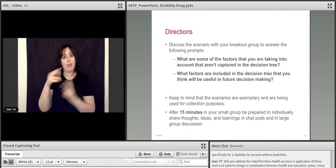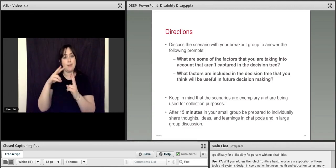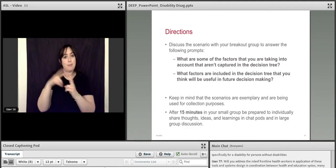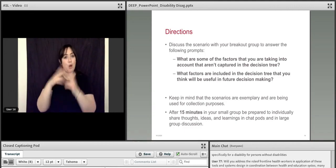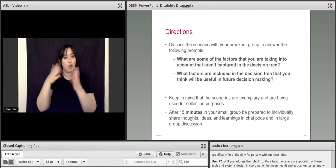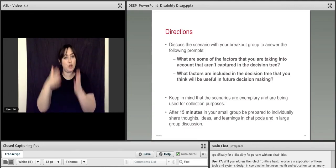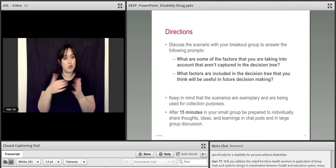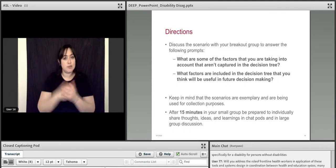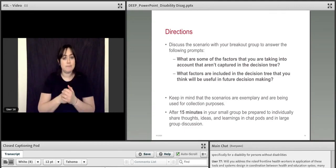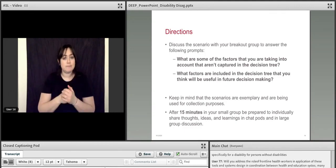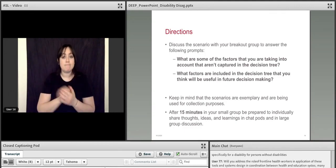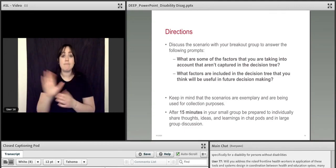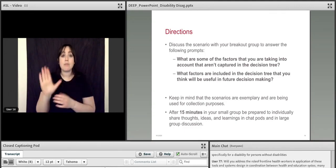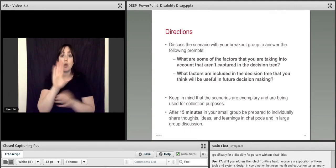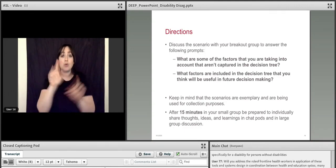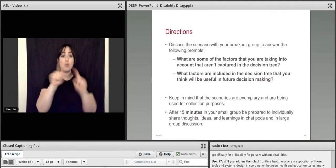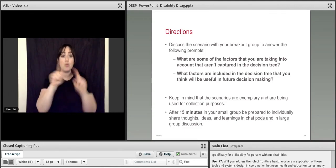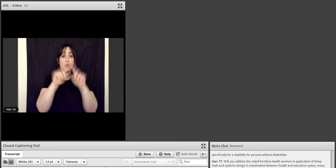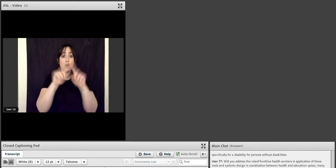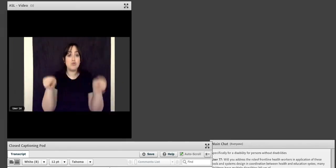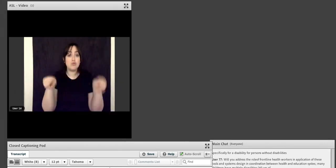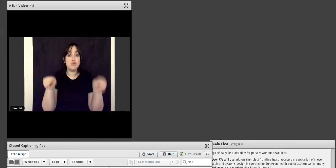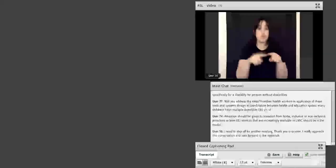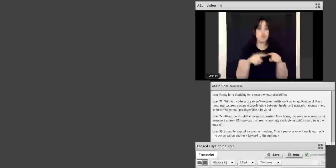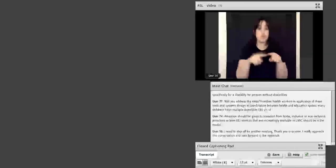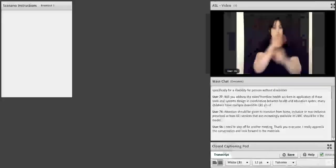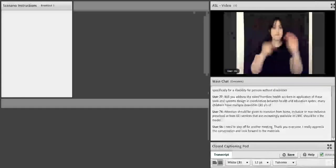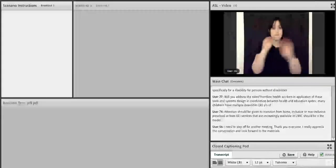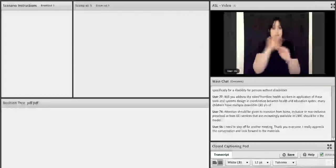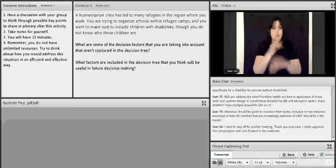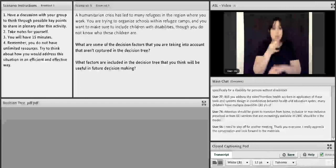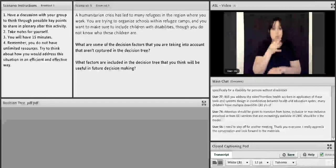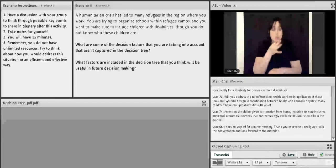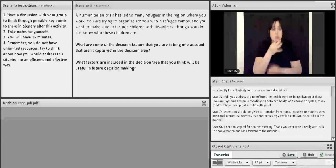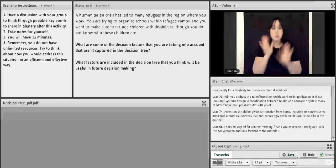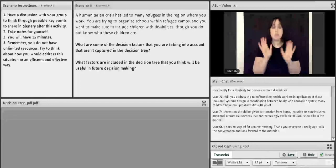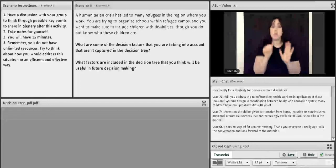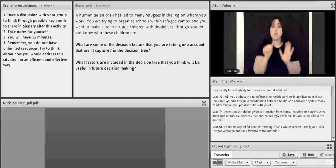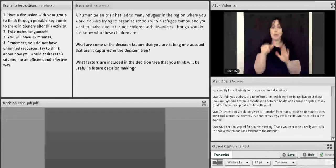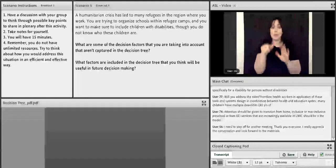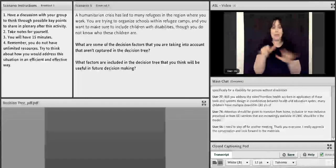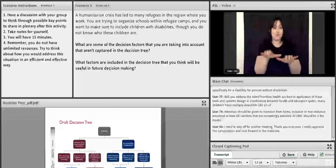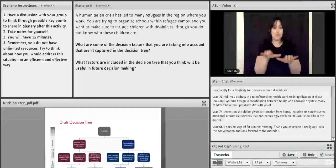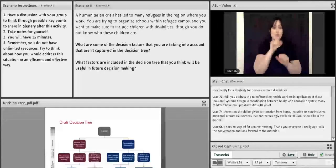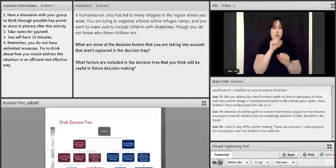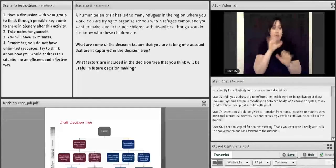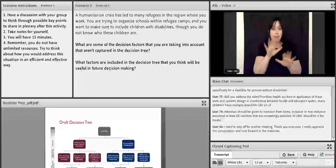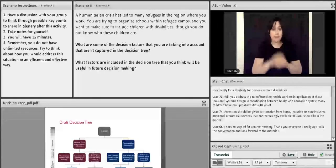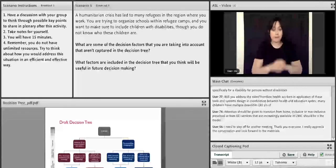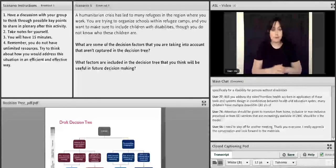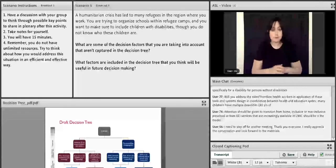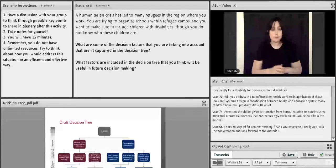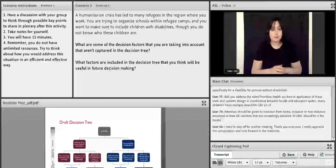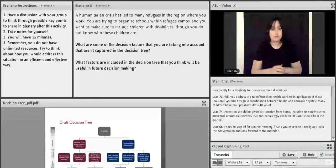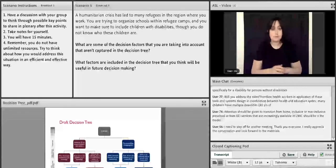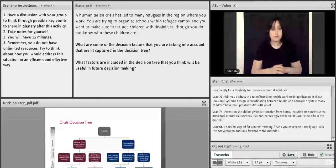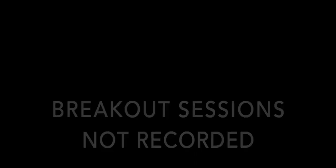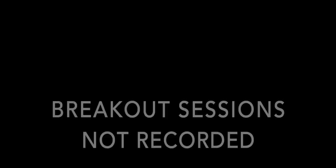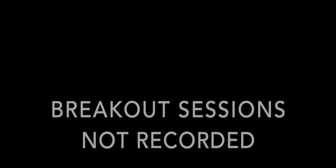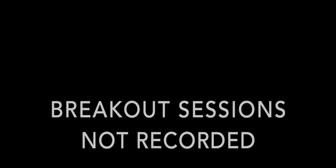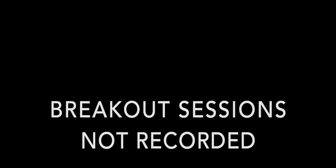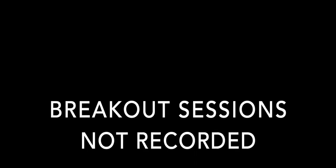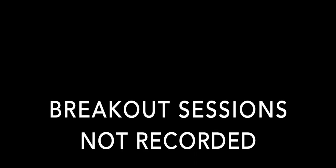Our producers will be there to support you as well. So I welcome you into these breakout